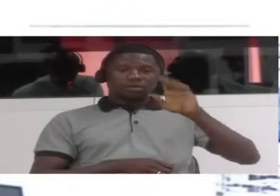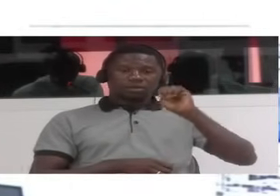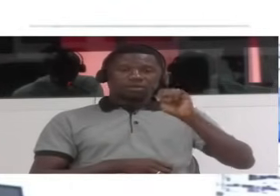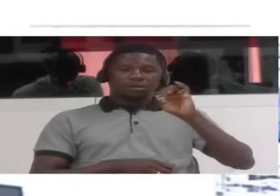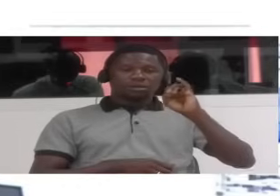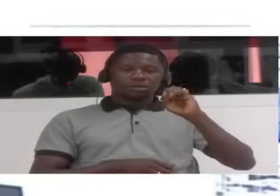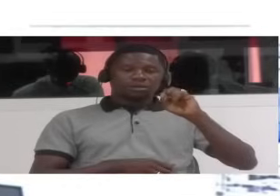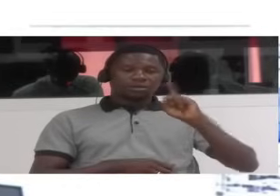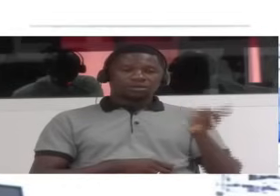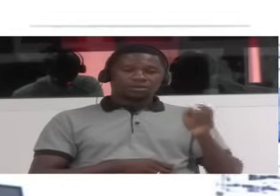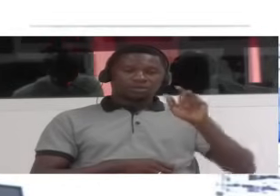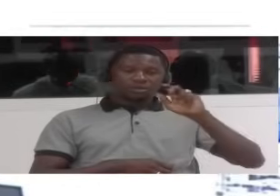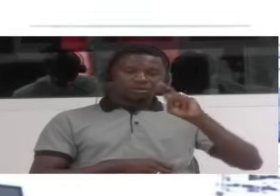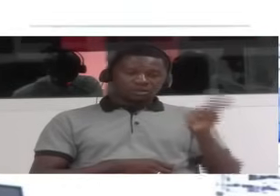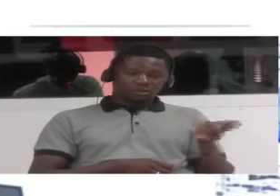Imam Bakauzu.